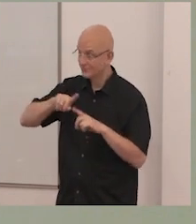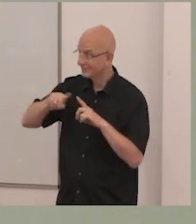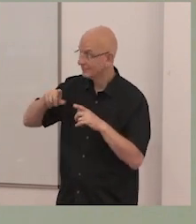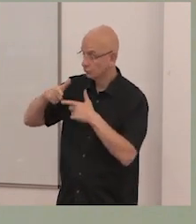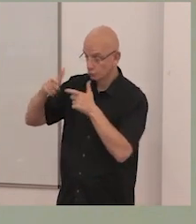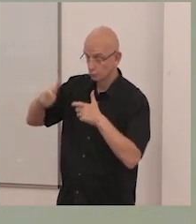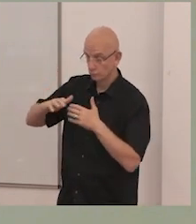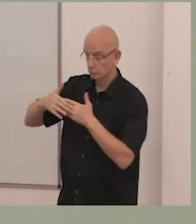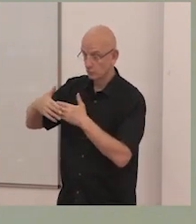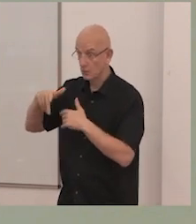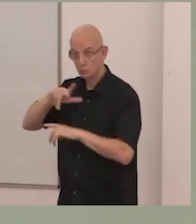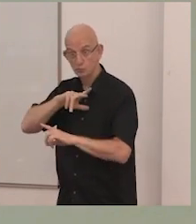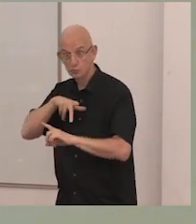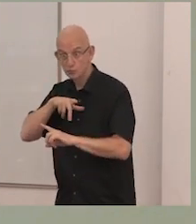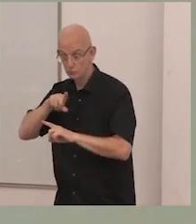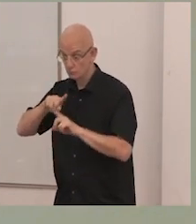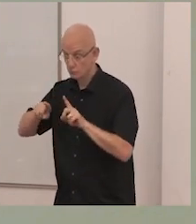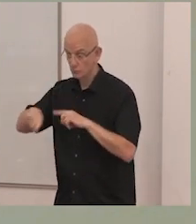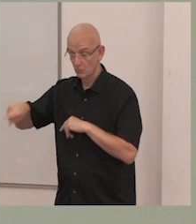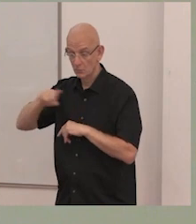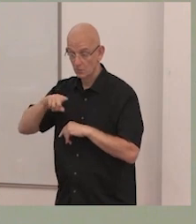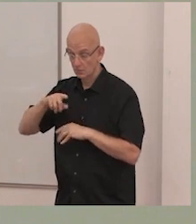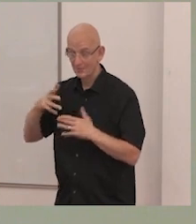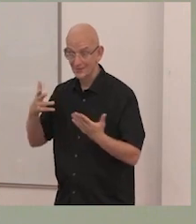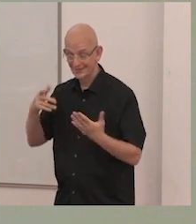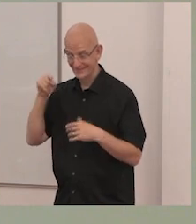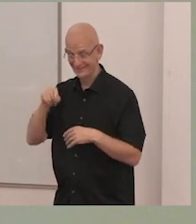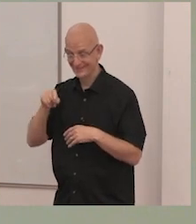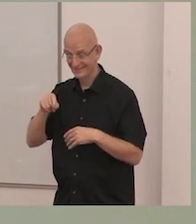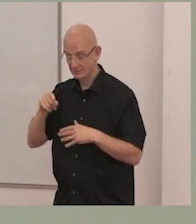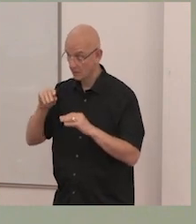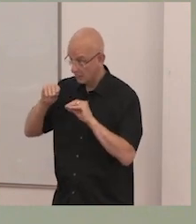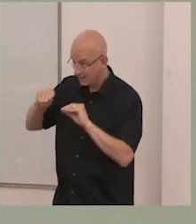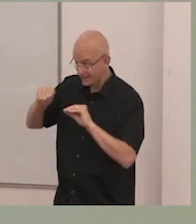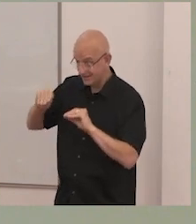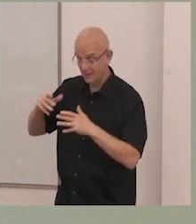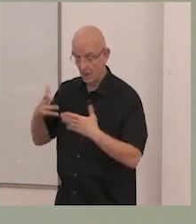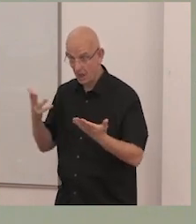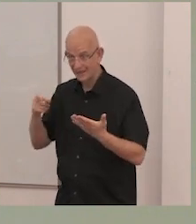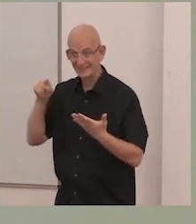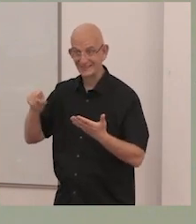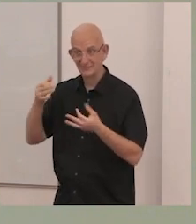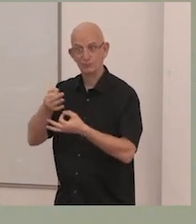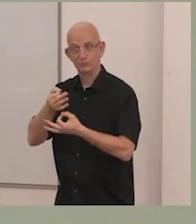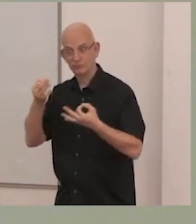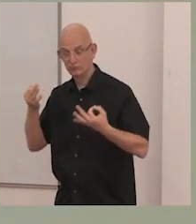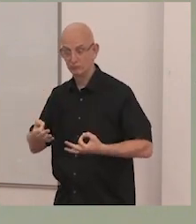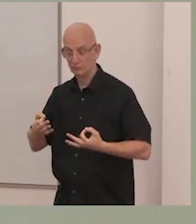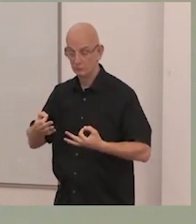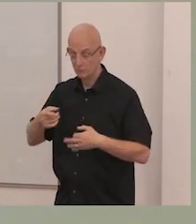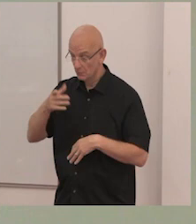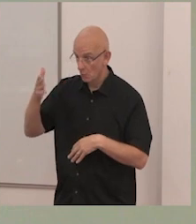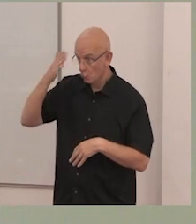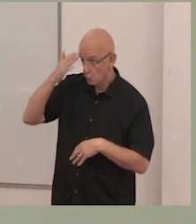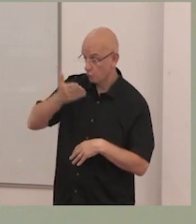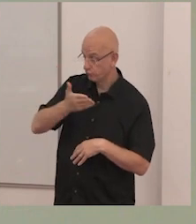And, I know that there were many people in the West, and still there are many people in the West